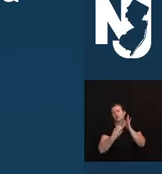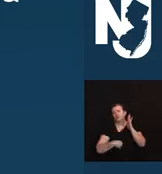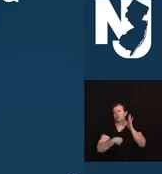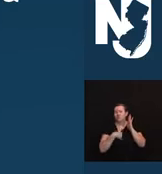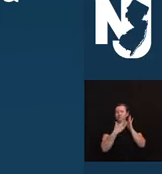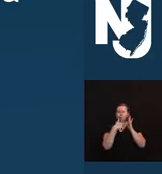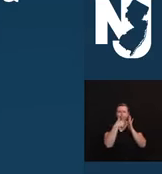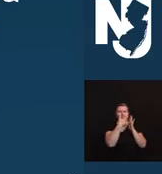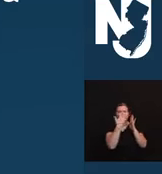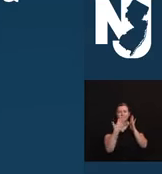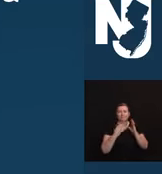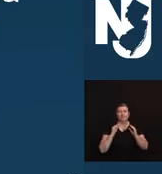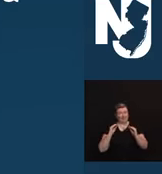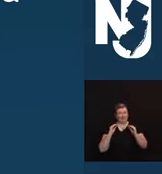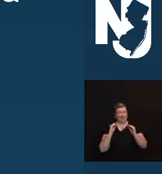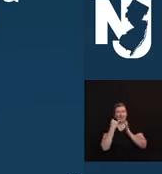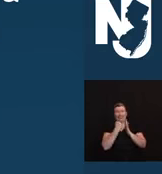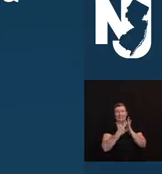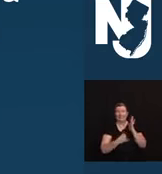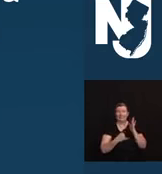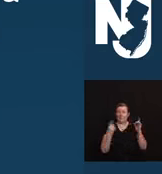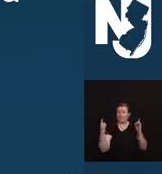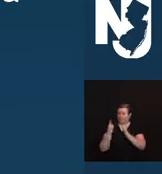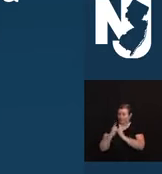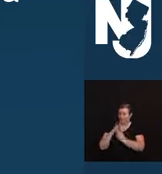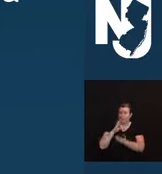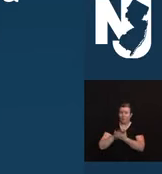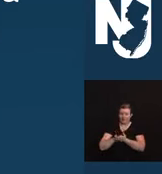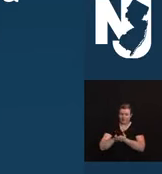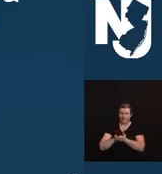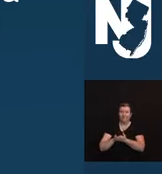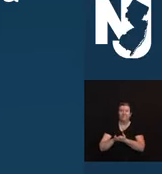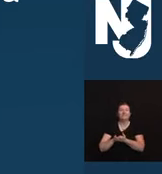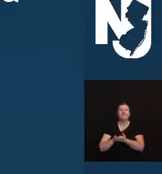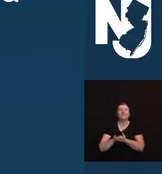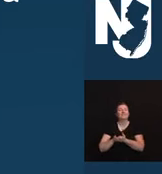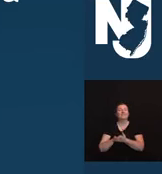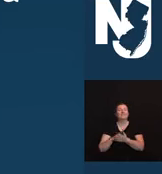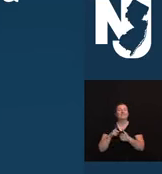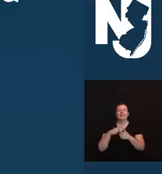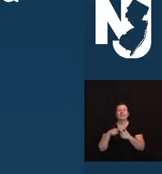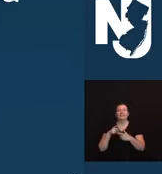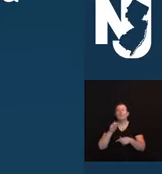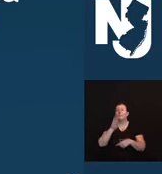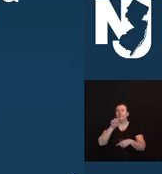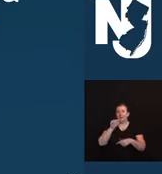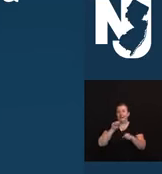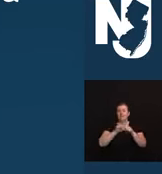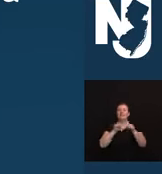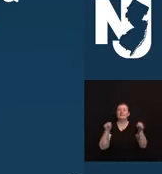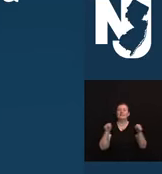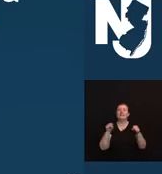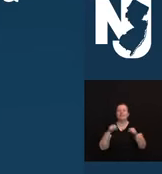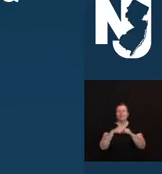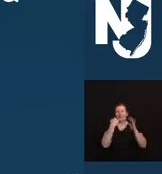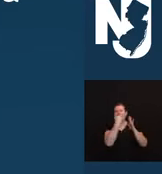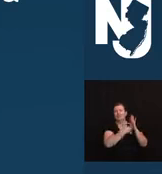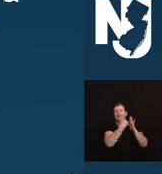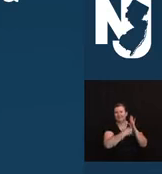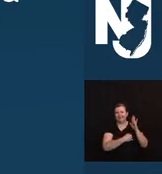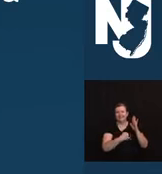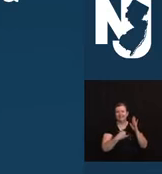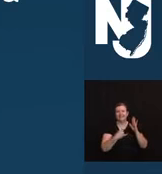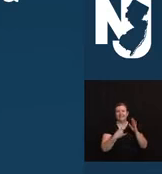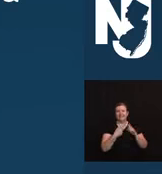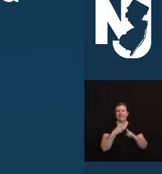was teaching art when he met Sue, and after they were married, he earned his bachelor's degree in art education, cum laude, from The Ohio